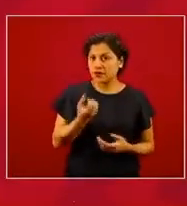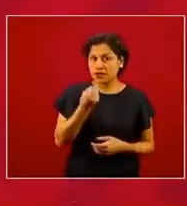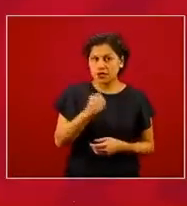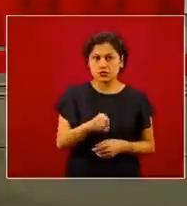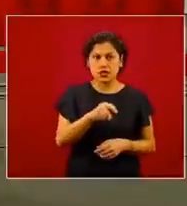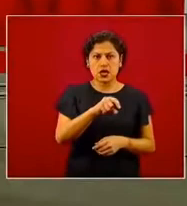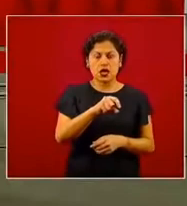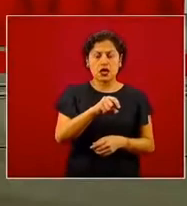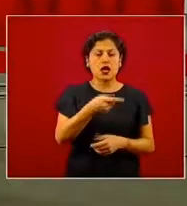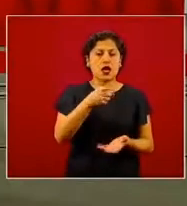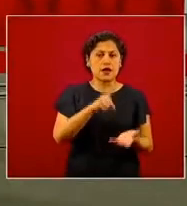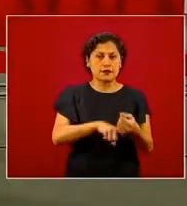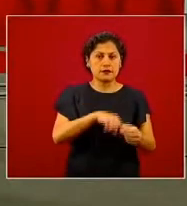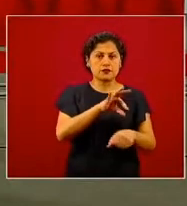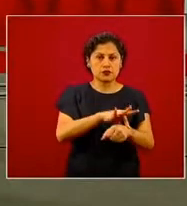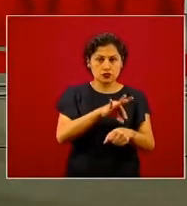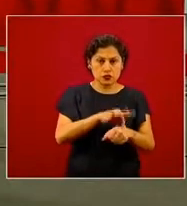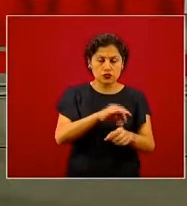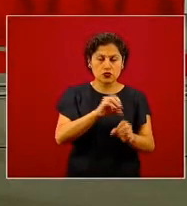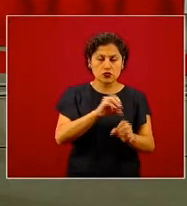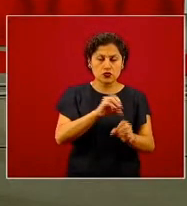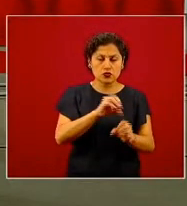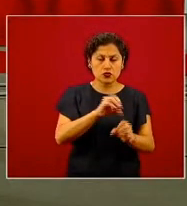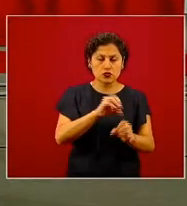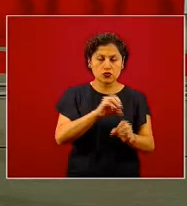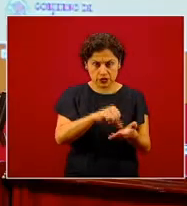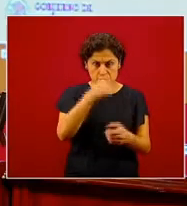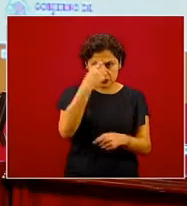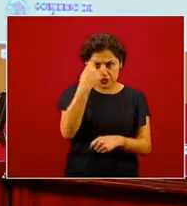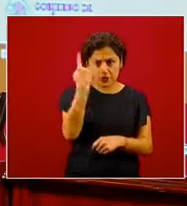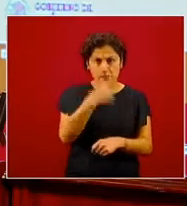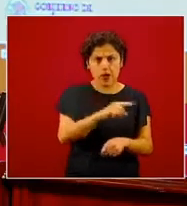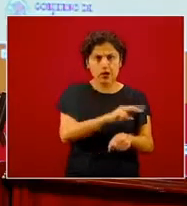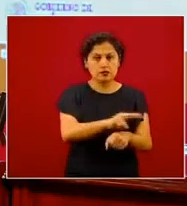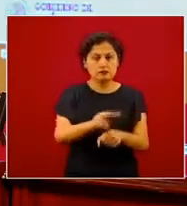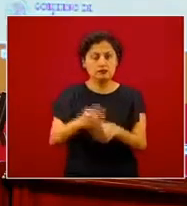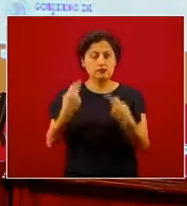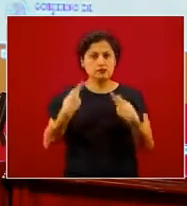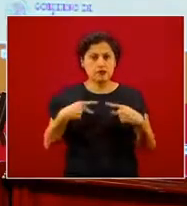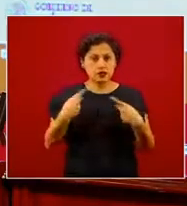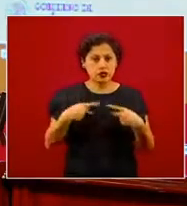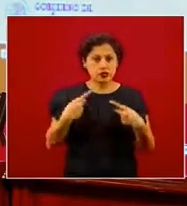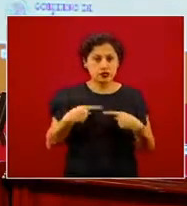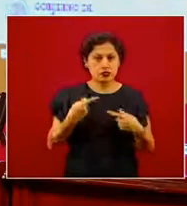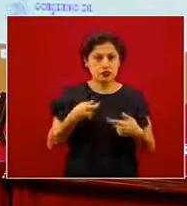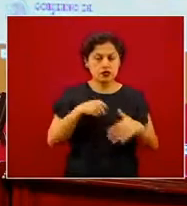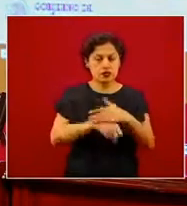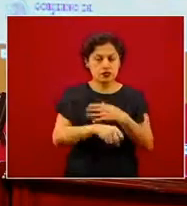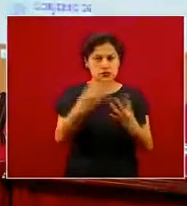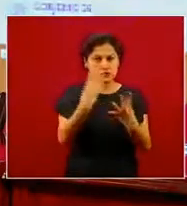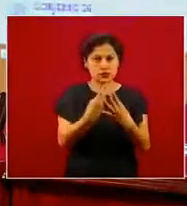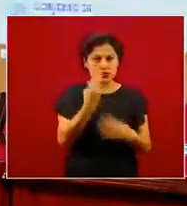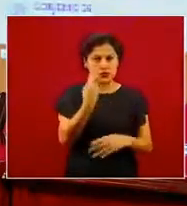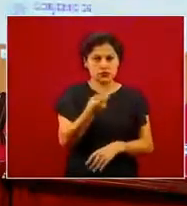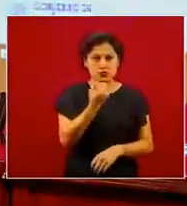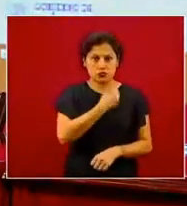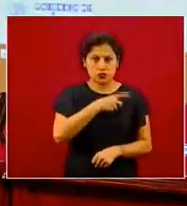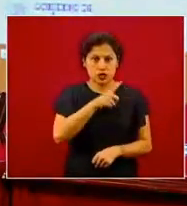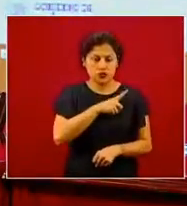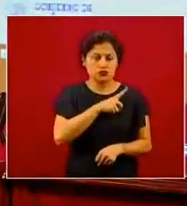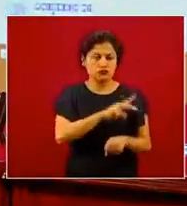epidemiological protocols that have been established. So whether it affects people who are in detention or their own staff.